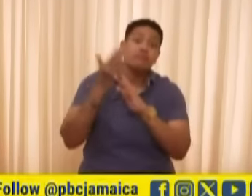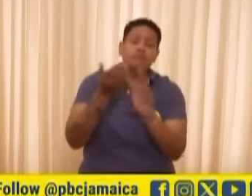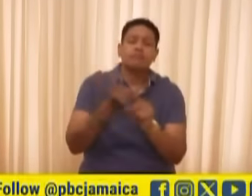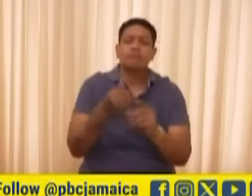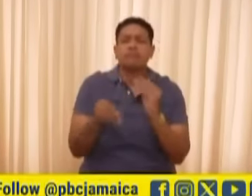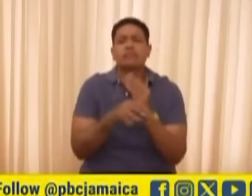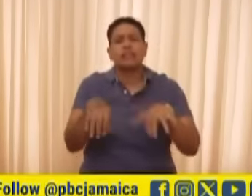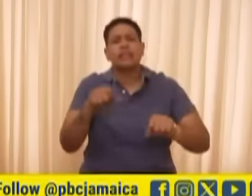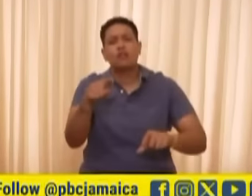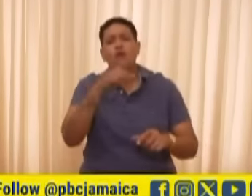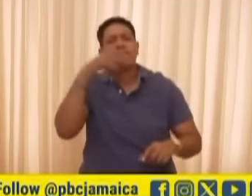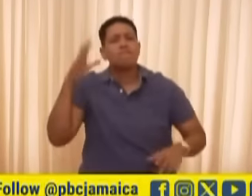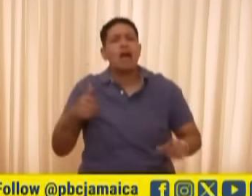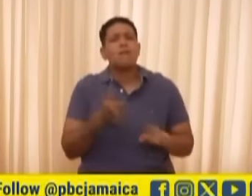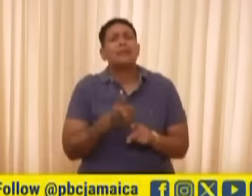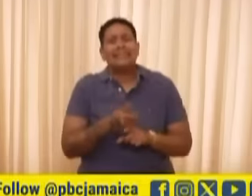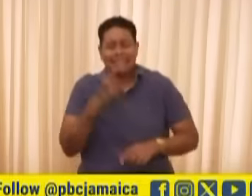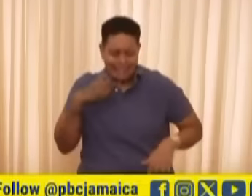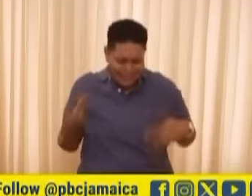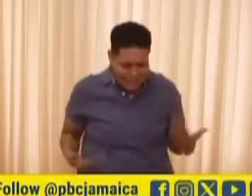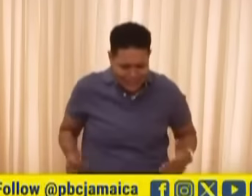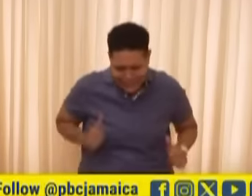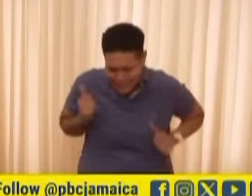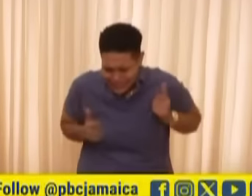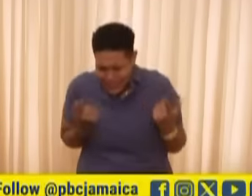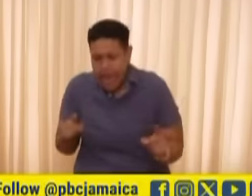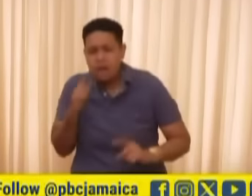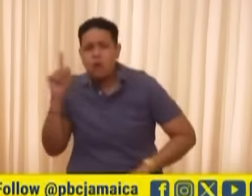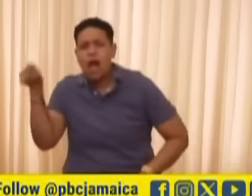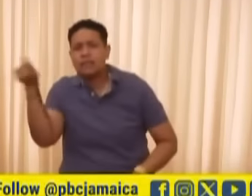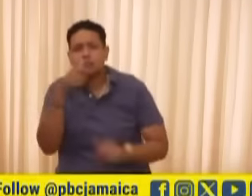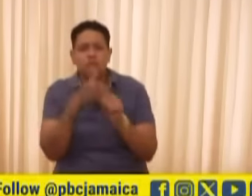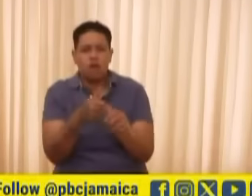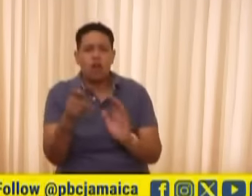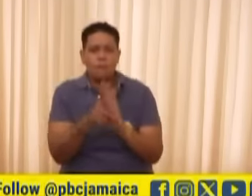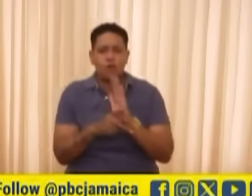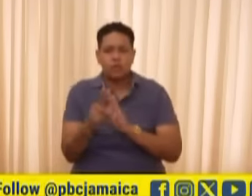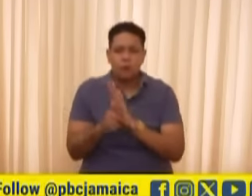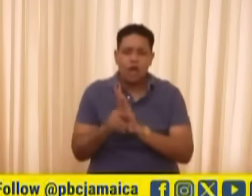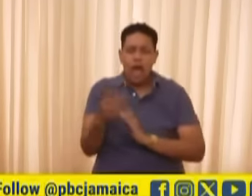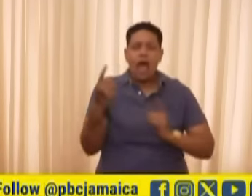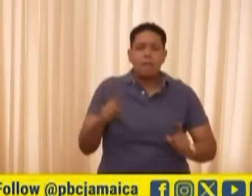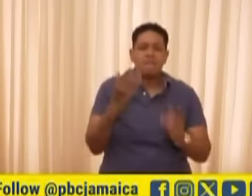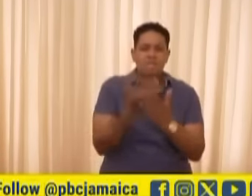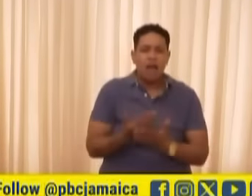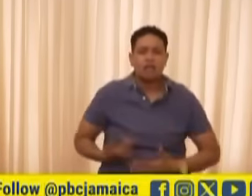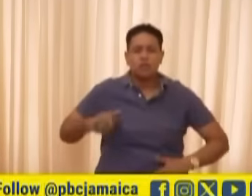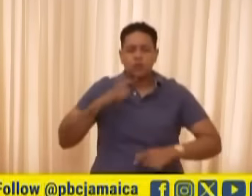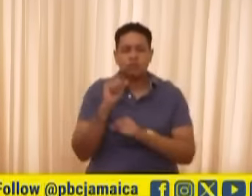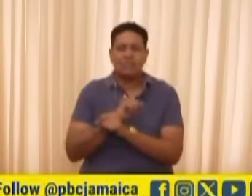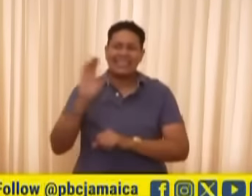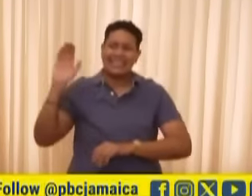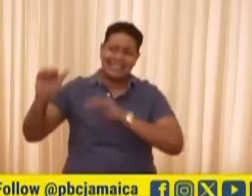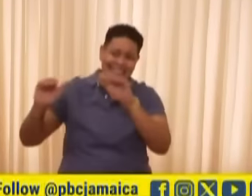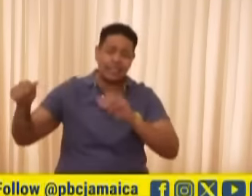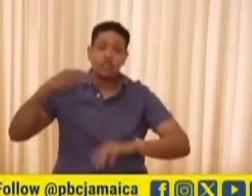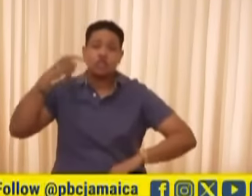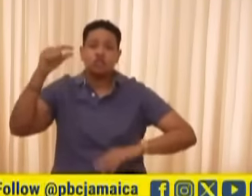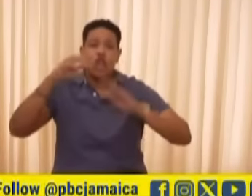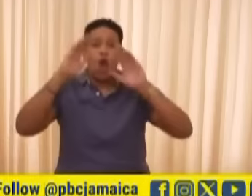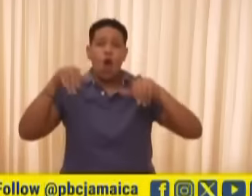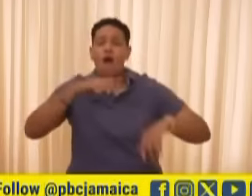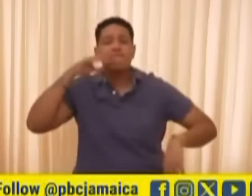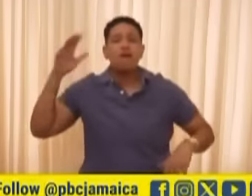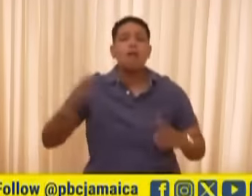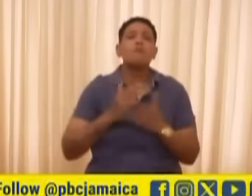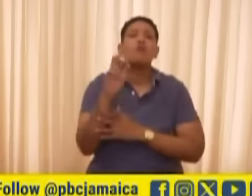get those farmers back on their feet. We're asking them to follow the protocols. In fact, we have been literally calling our greenhouse farmers